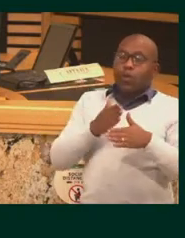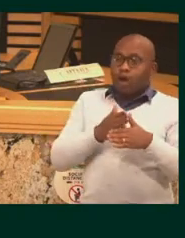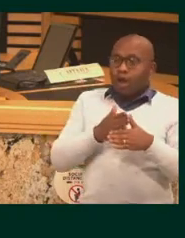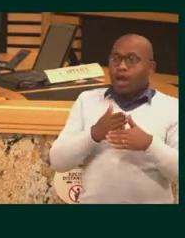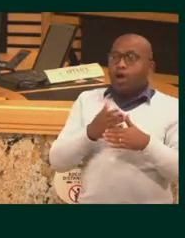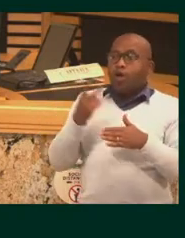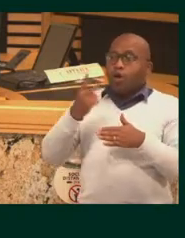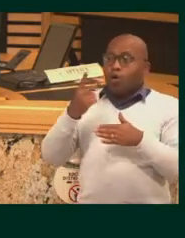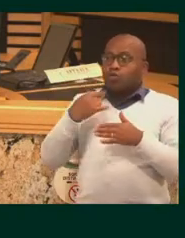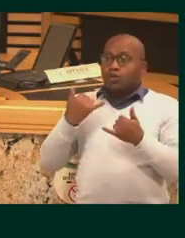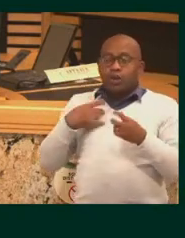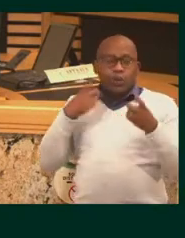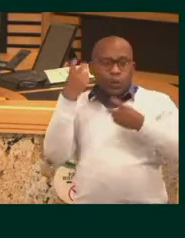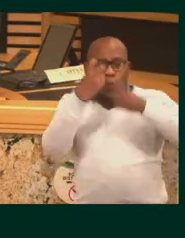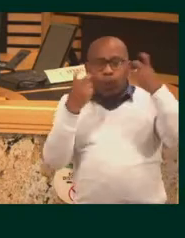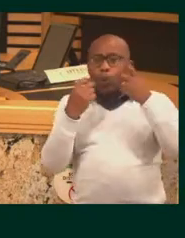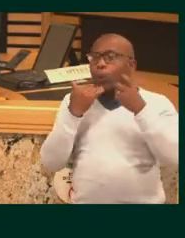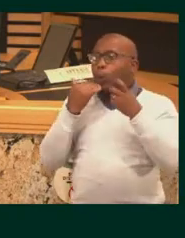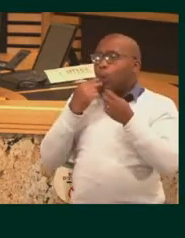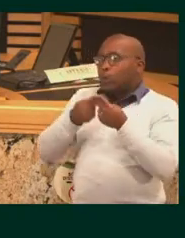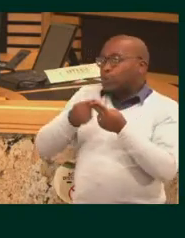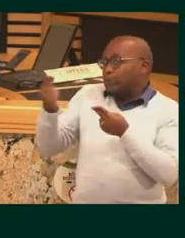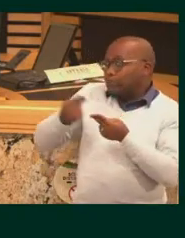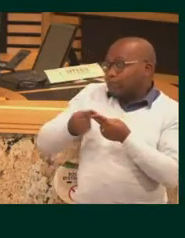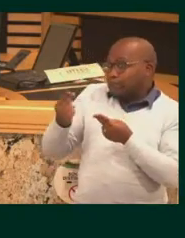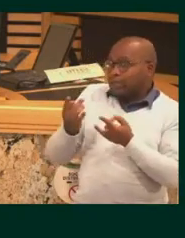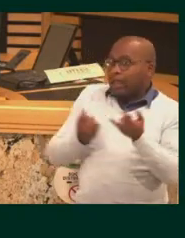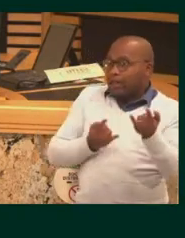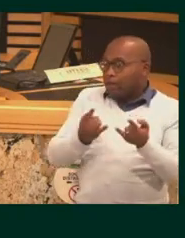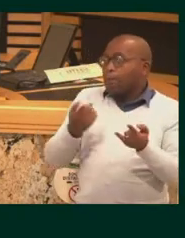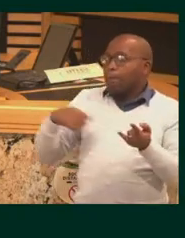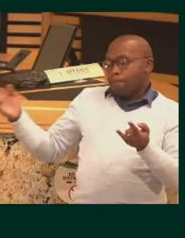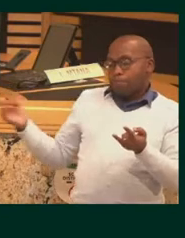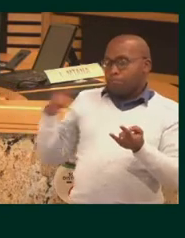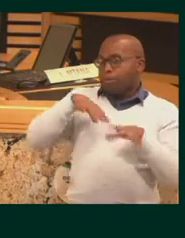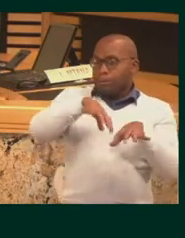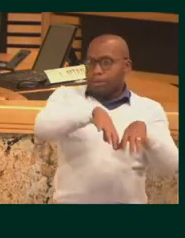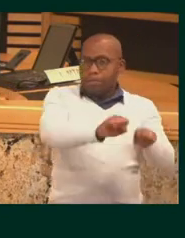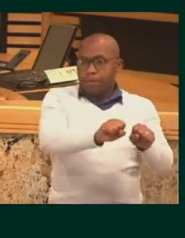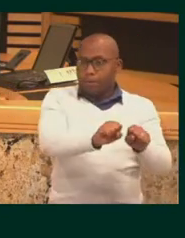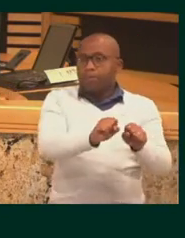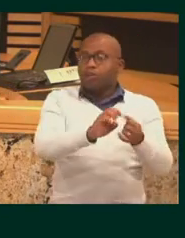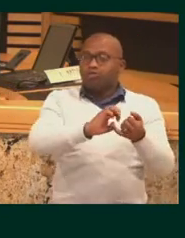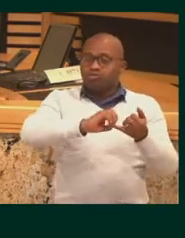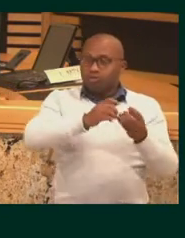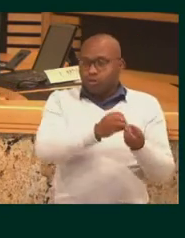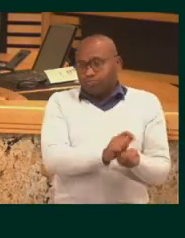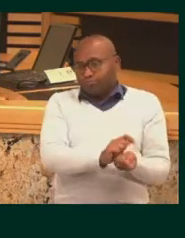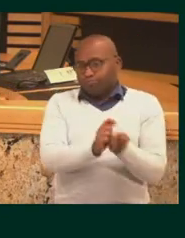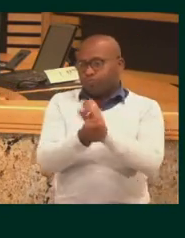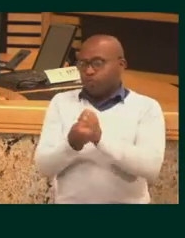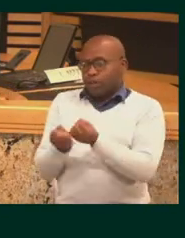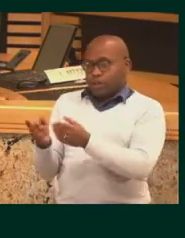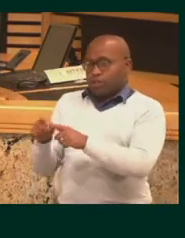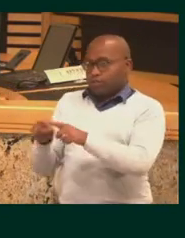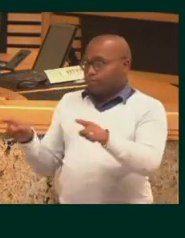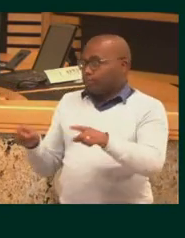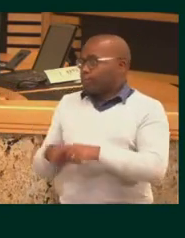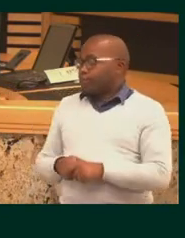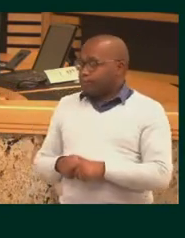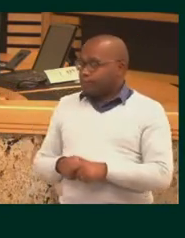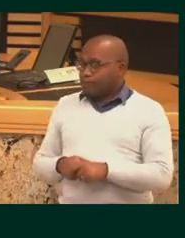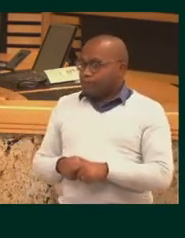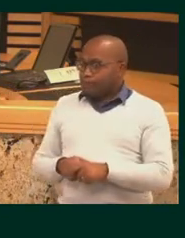are of poor condition and often require large sums of money to be revitalized and put back into the farmable statuses